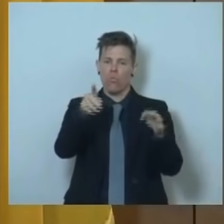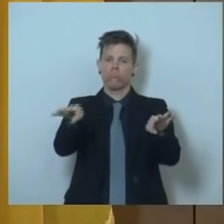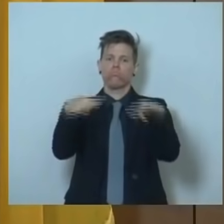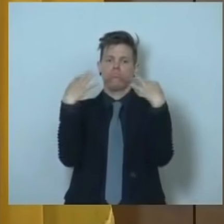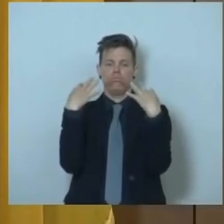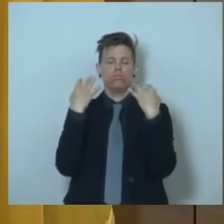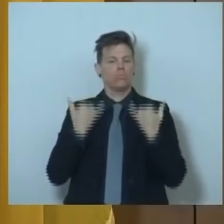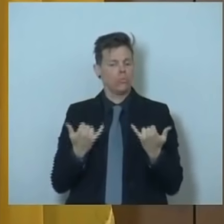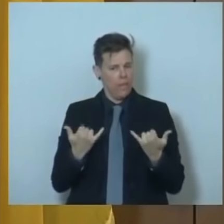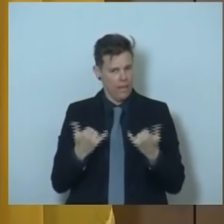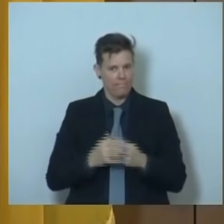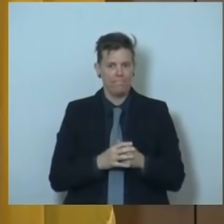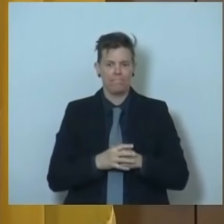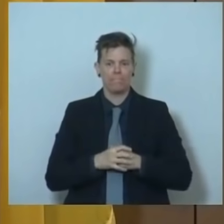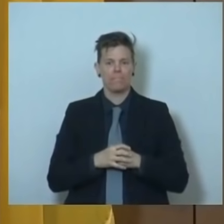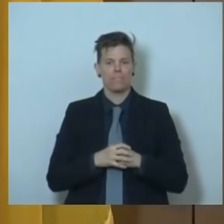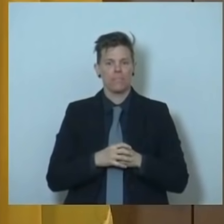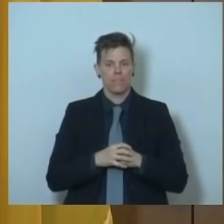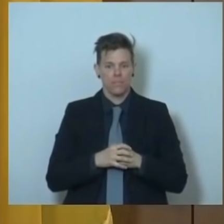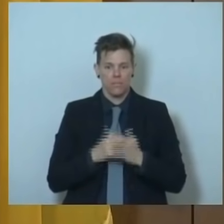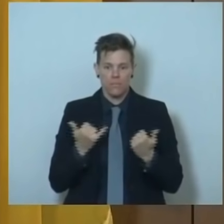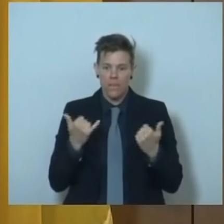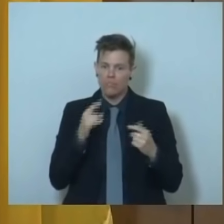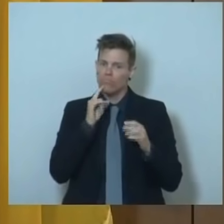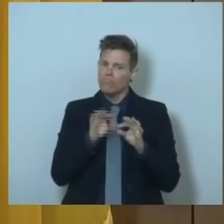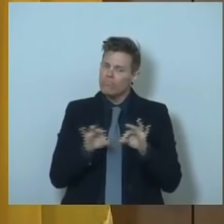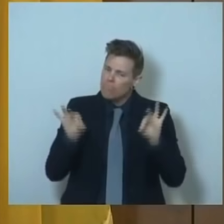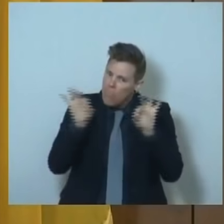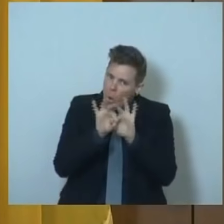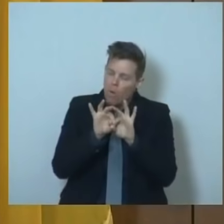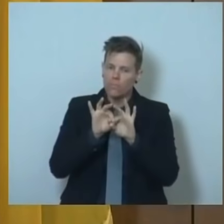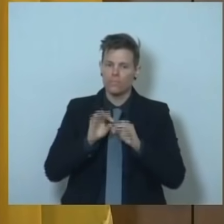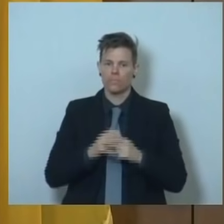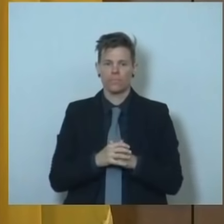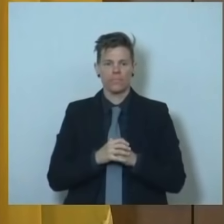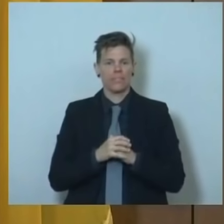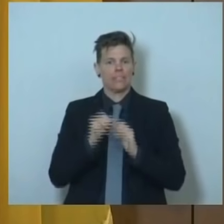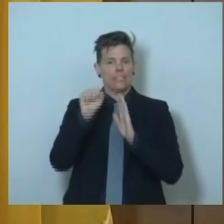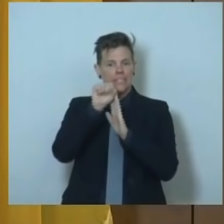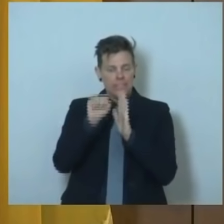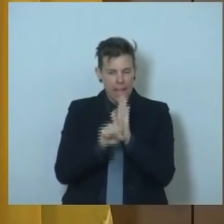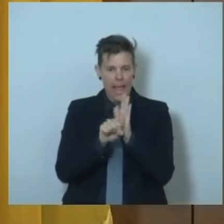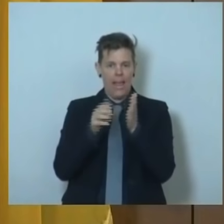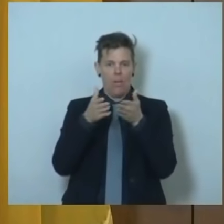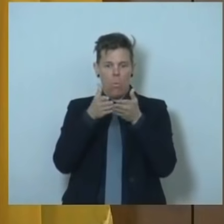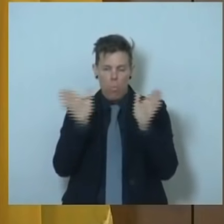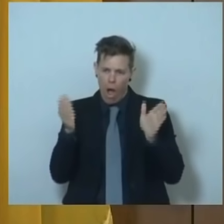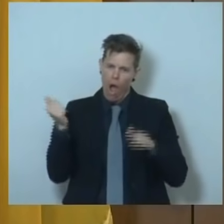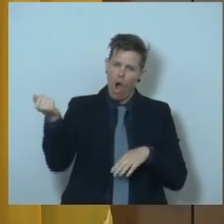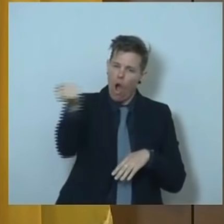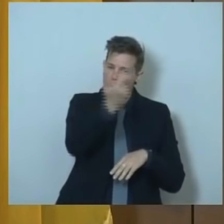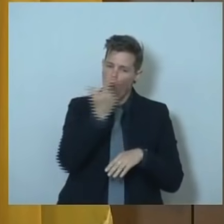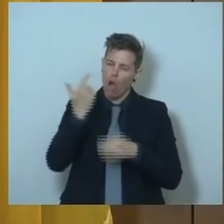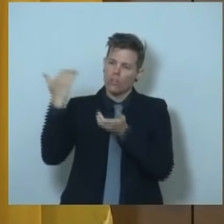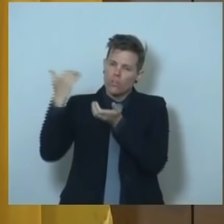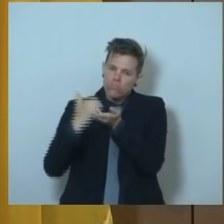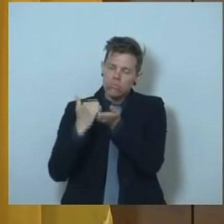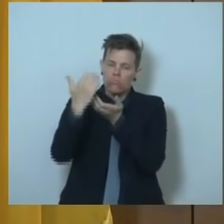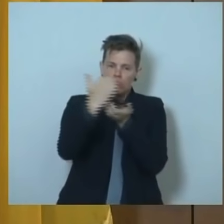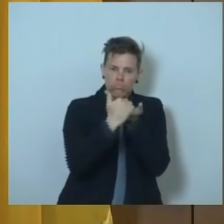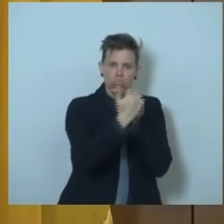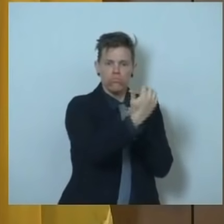is critical, again, that we feel like this is a statewide effort, And while we report in the different regions, we